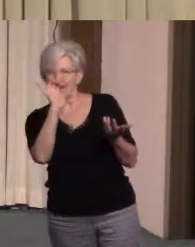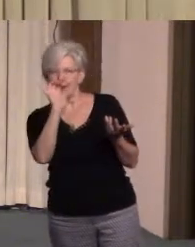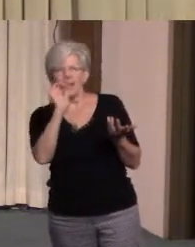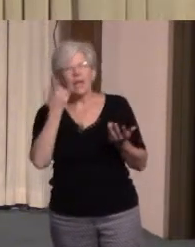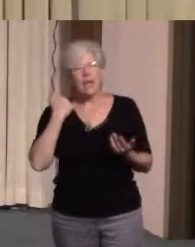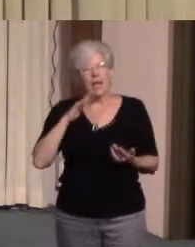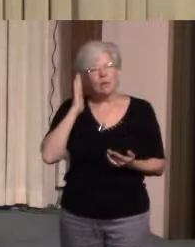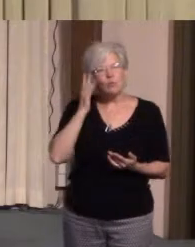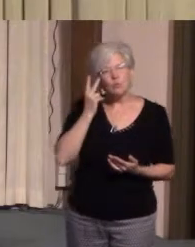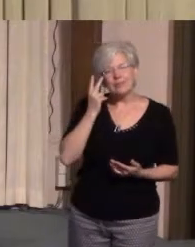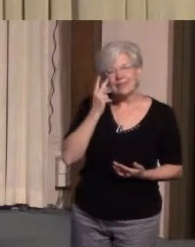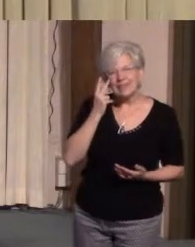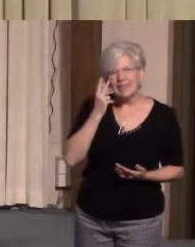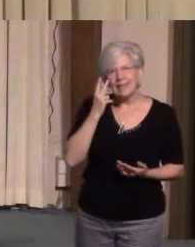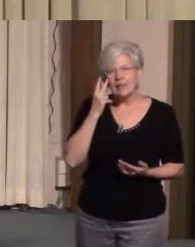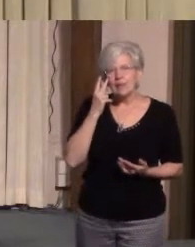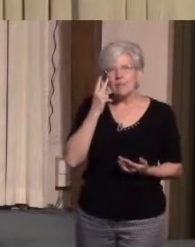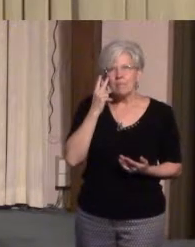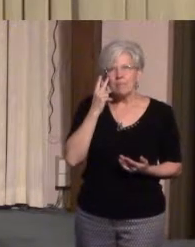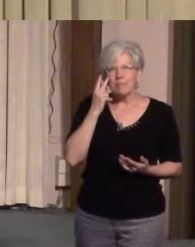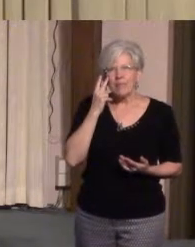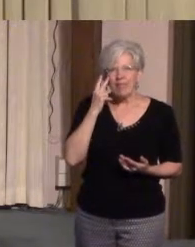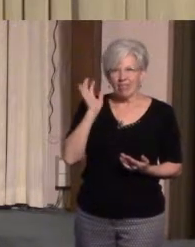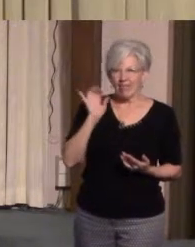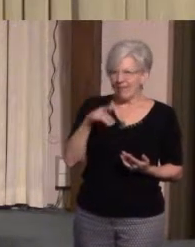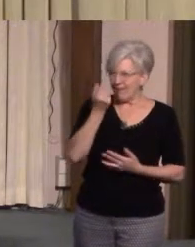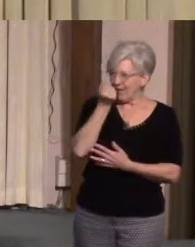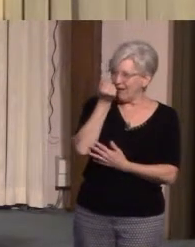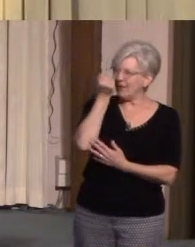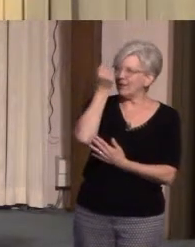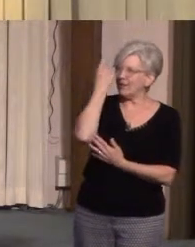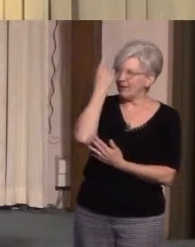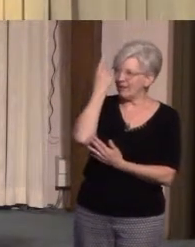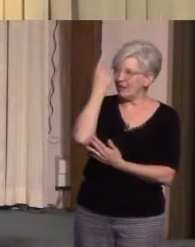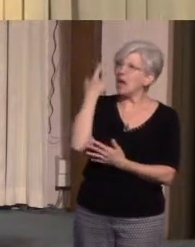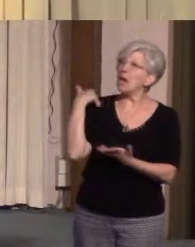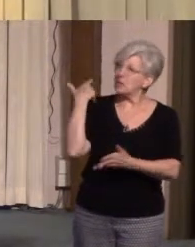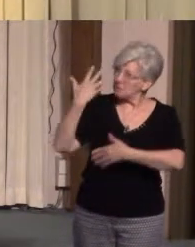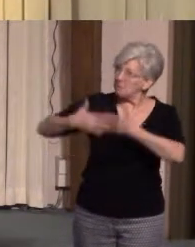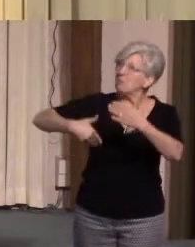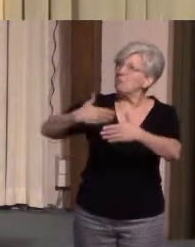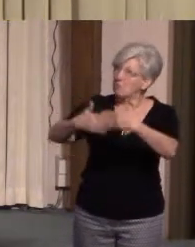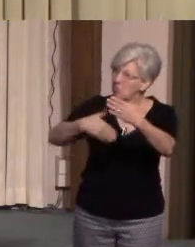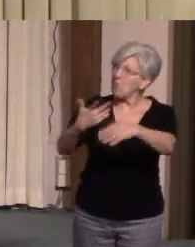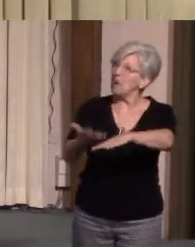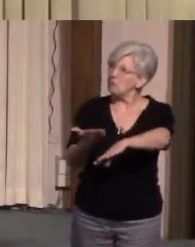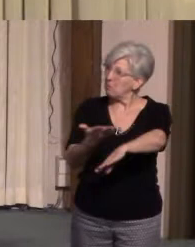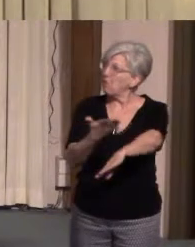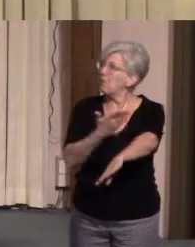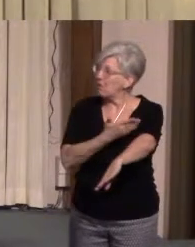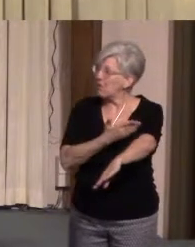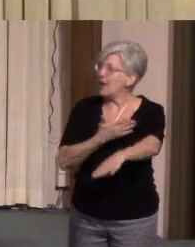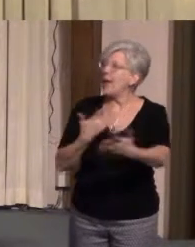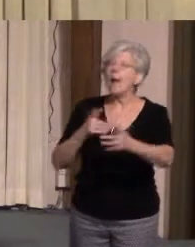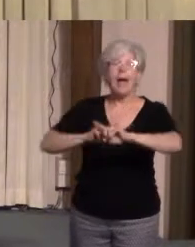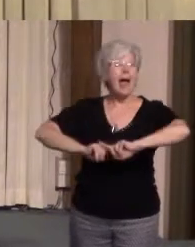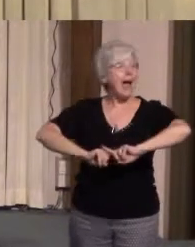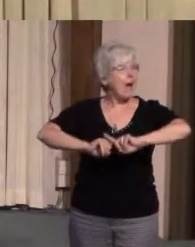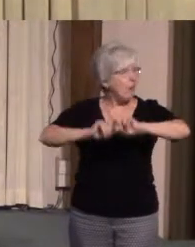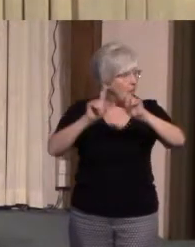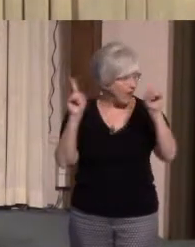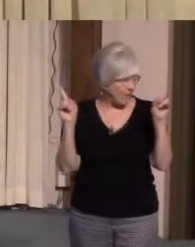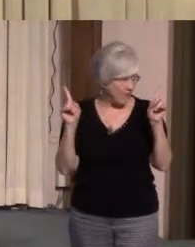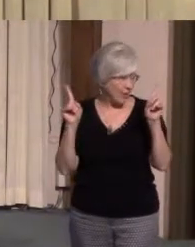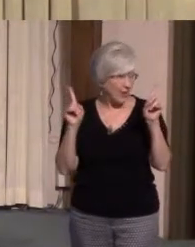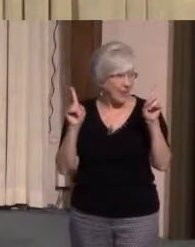of what God might be like. All right? And we'll see a little bit that